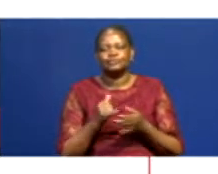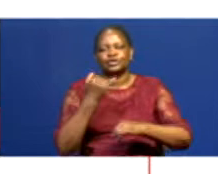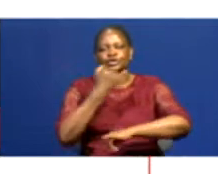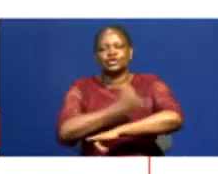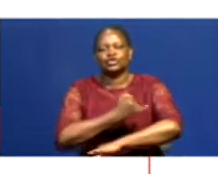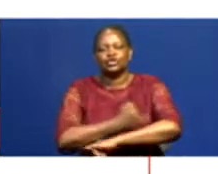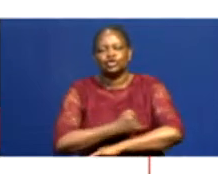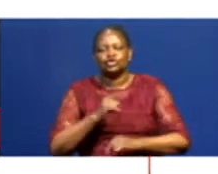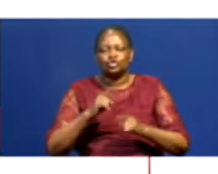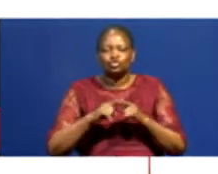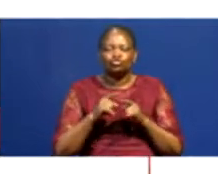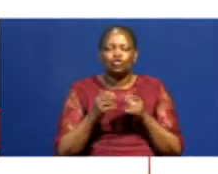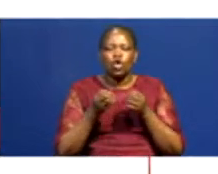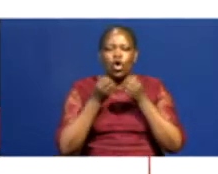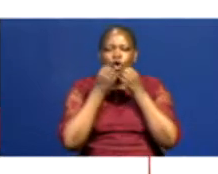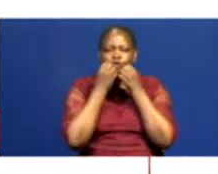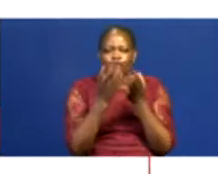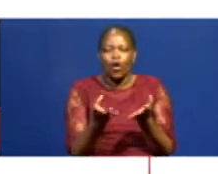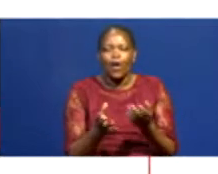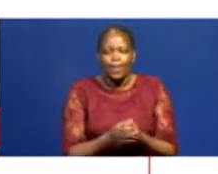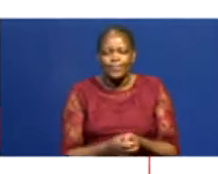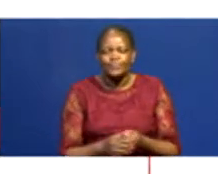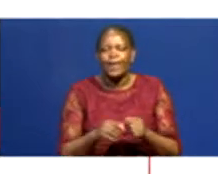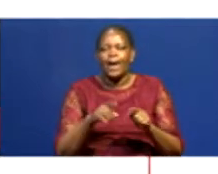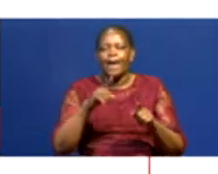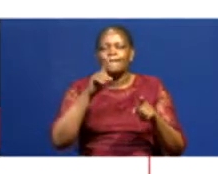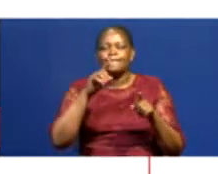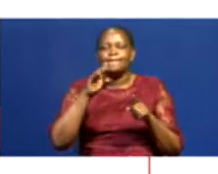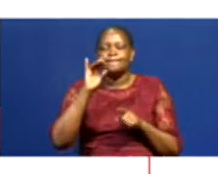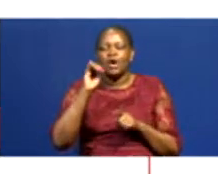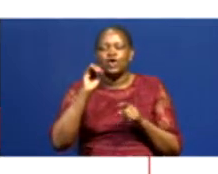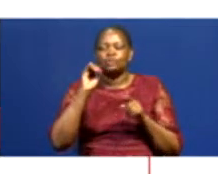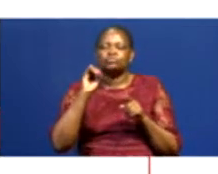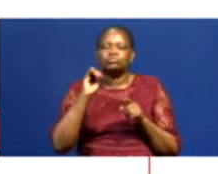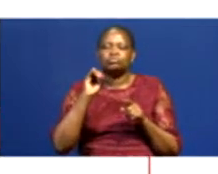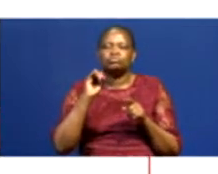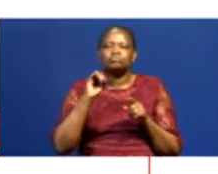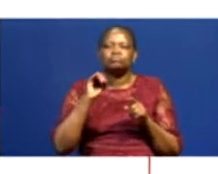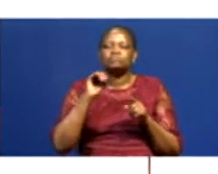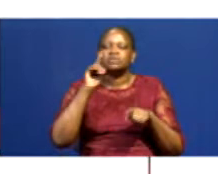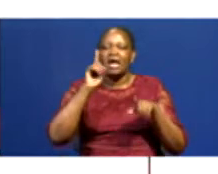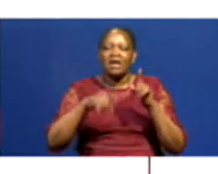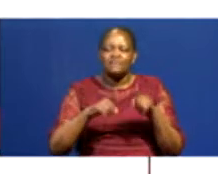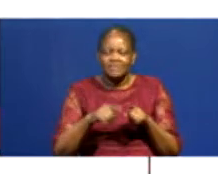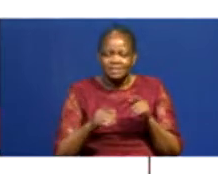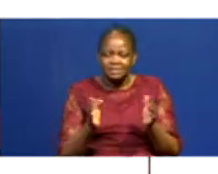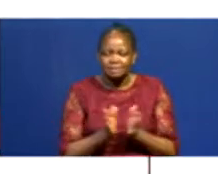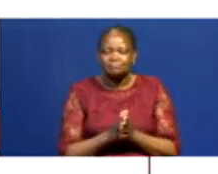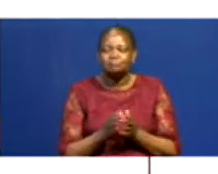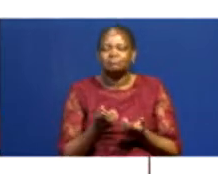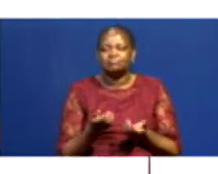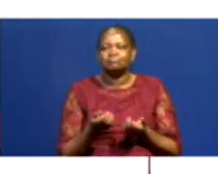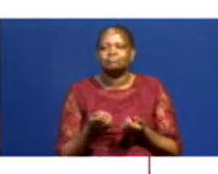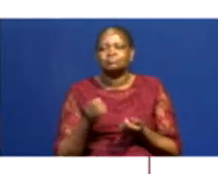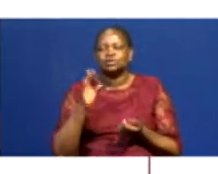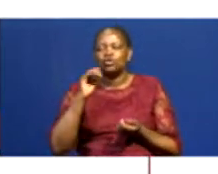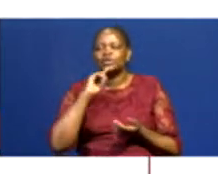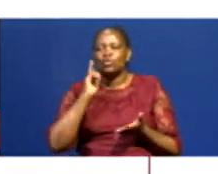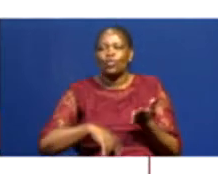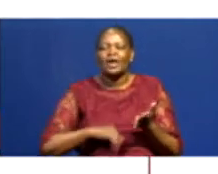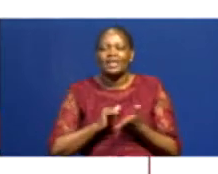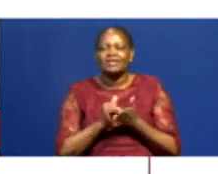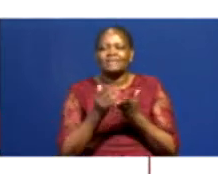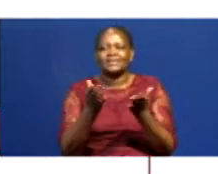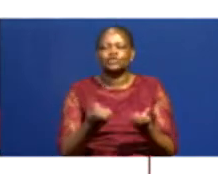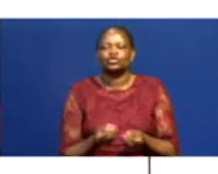institutions to disclose the impact of biodiversity and nature-related loss. Equity Group CEO James Mwangi says there is need to solve